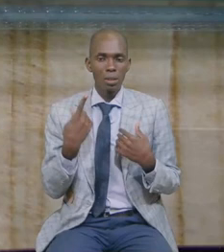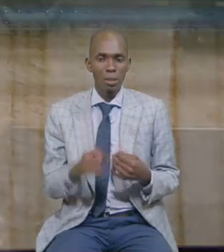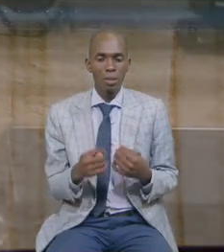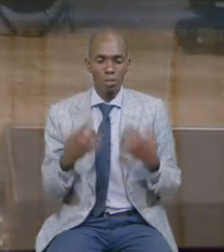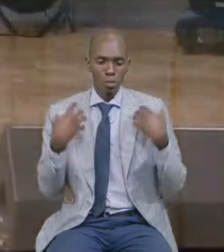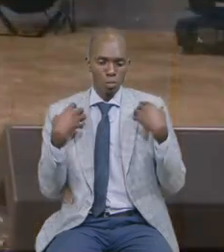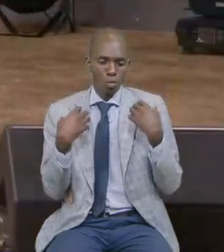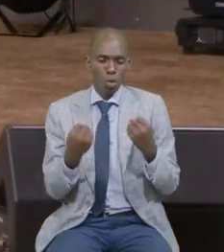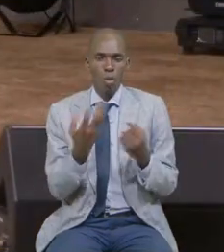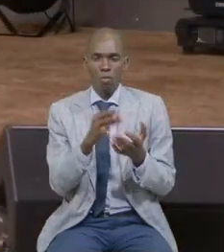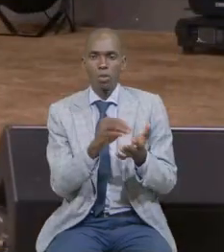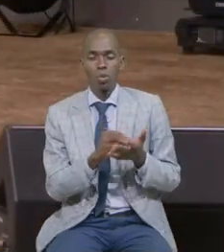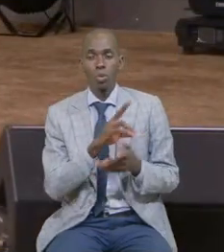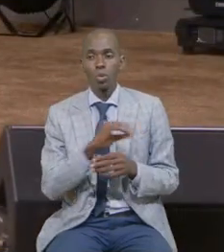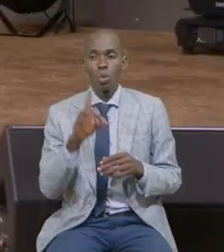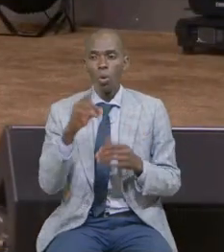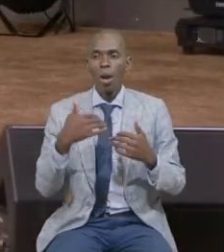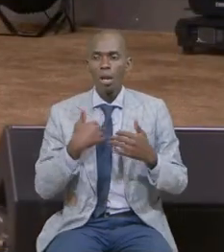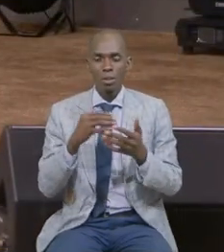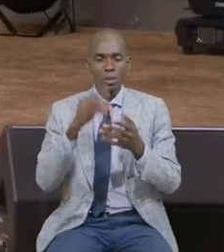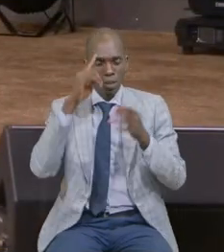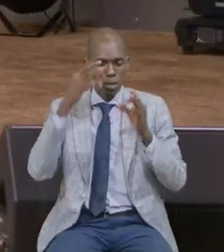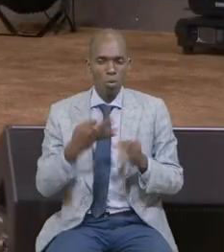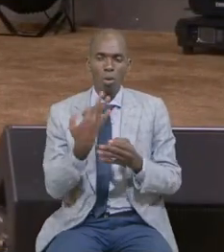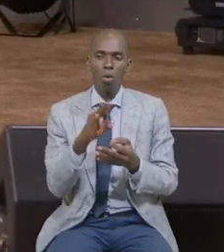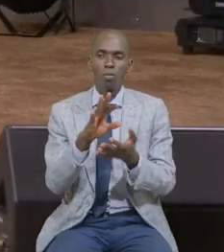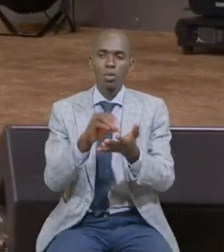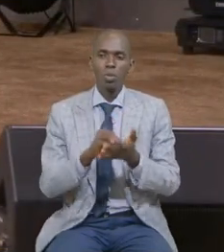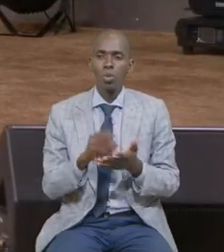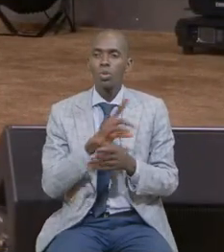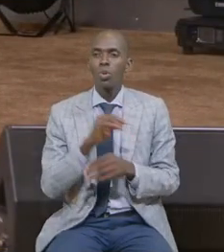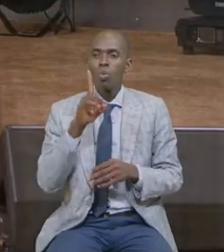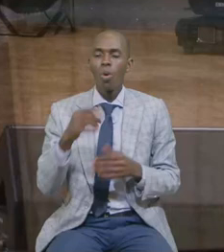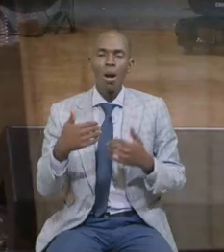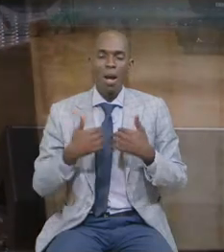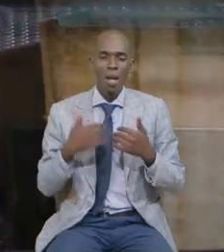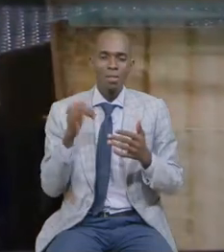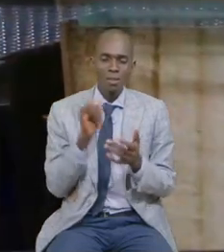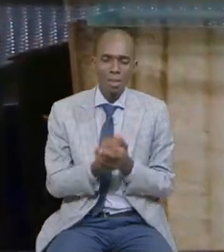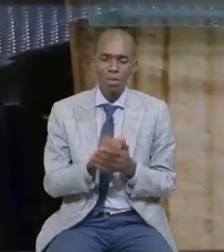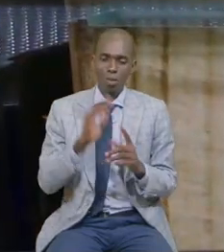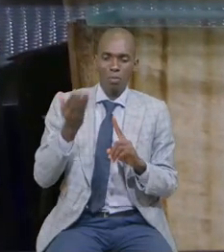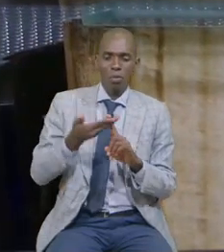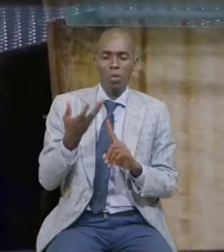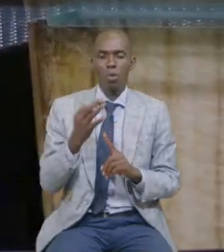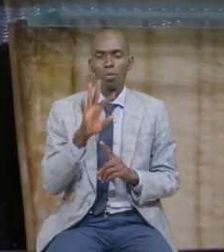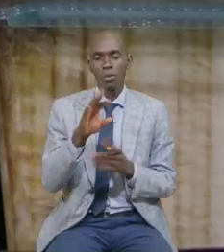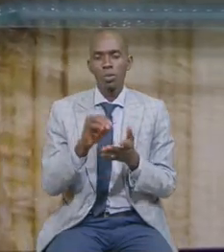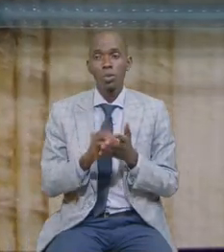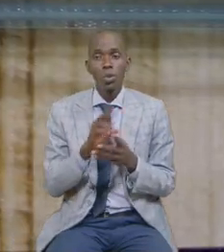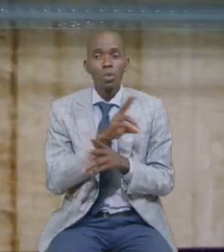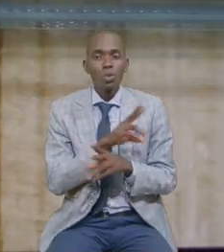nobody had a decision of his son nobody had a conviction and of his own nobody